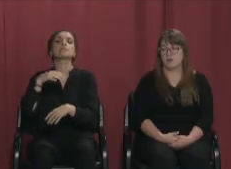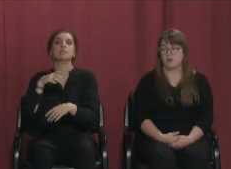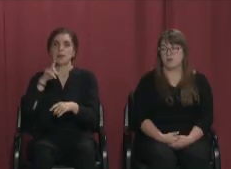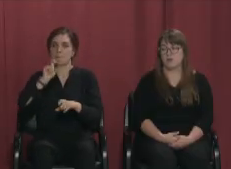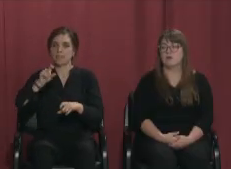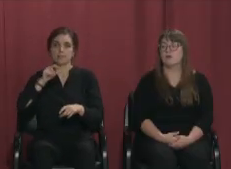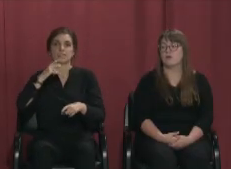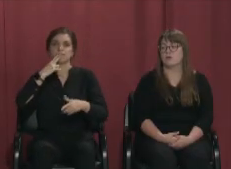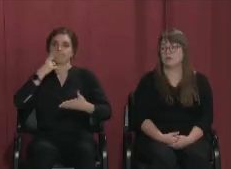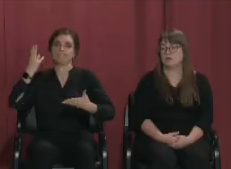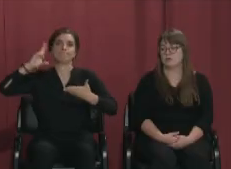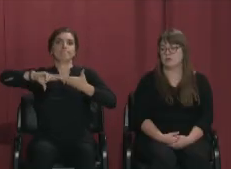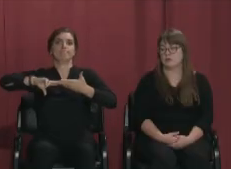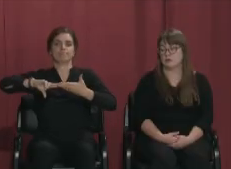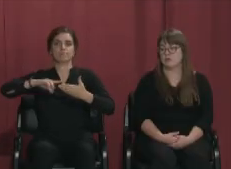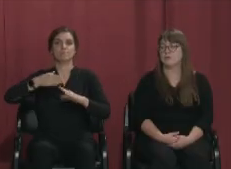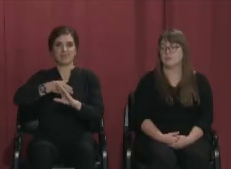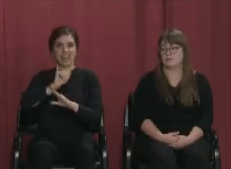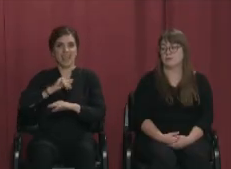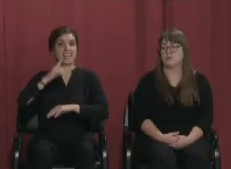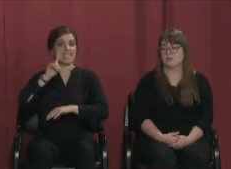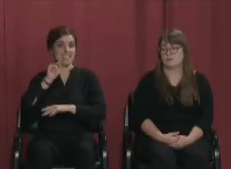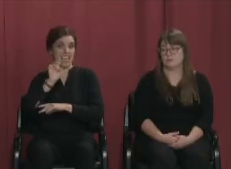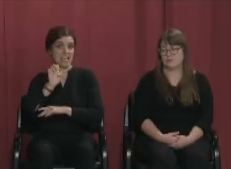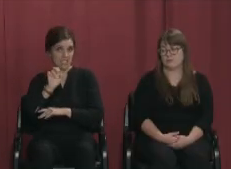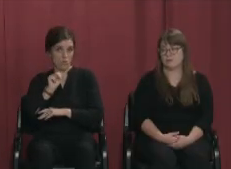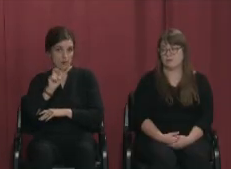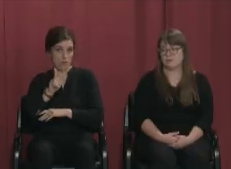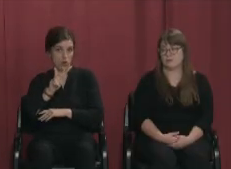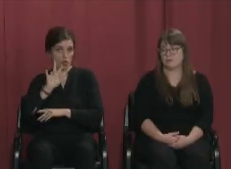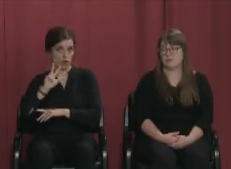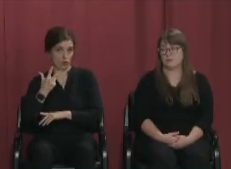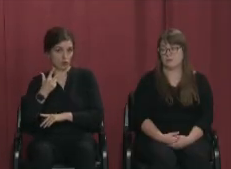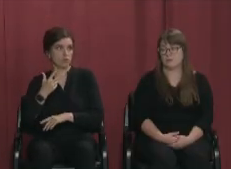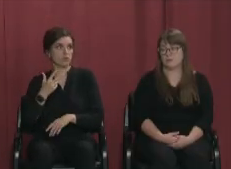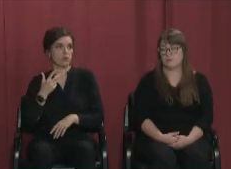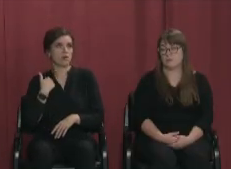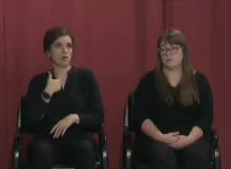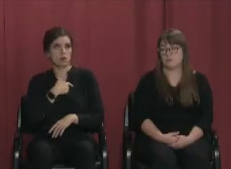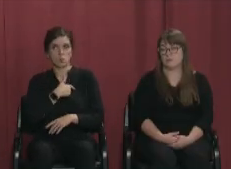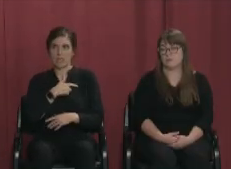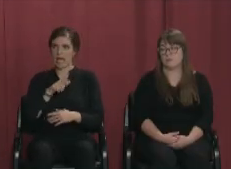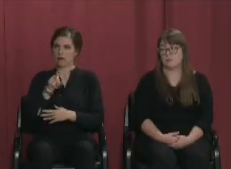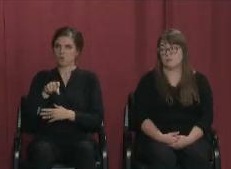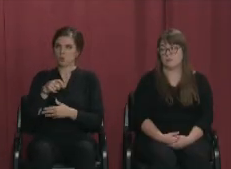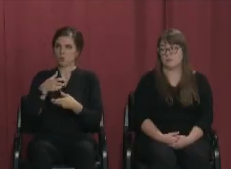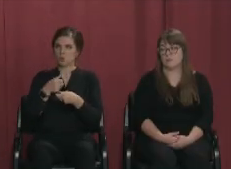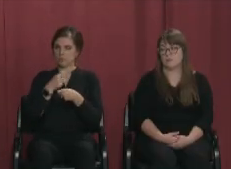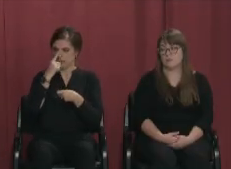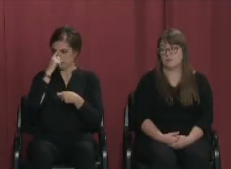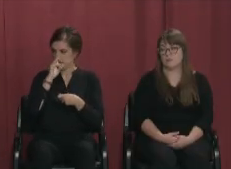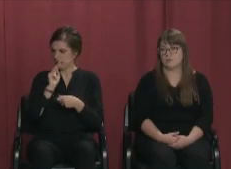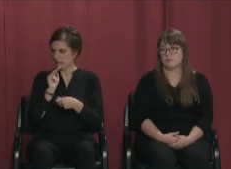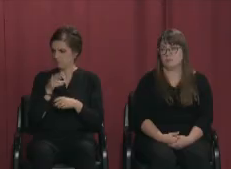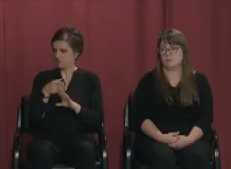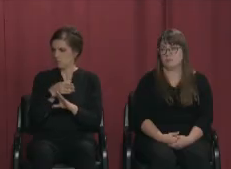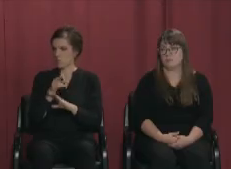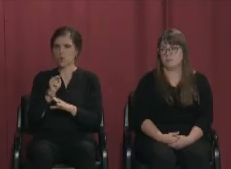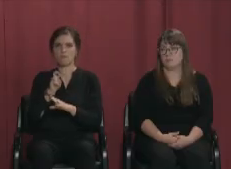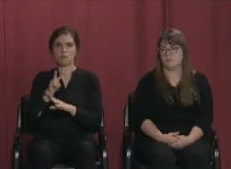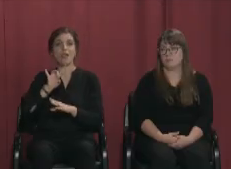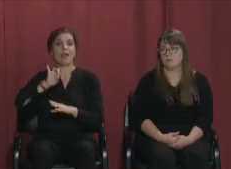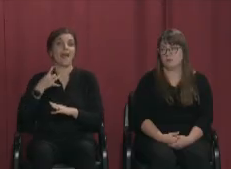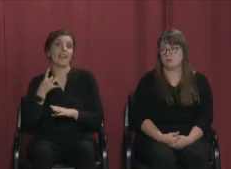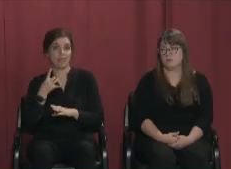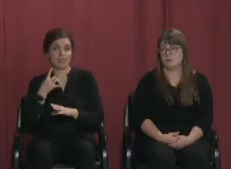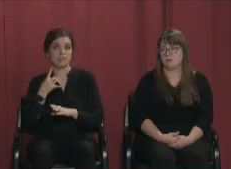postmarked by that date. We do have to receive it by November would be the 8th, which is that Saturday, because it's